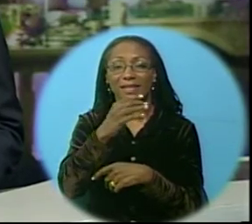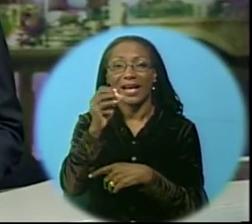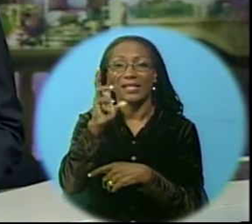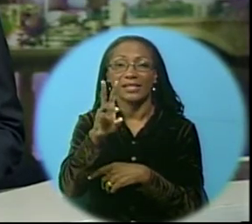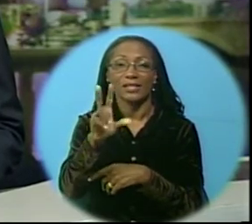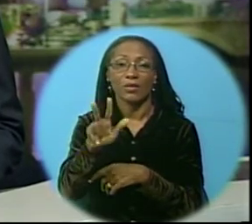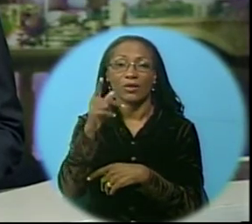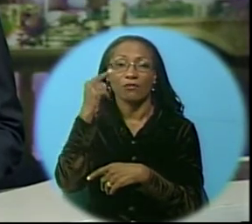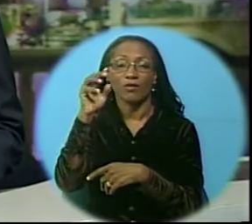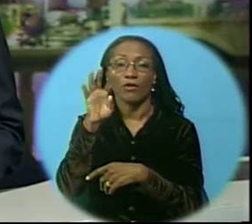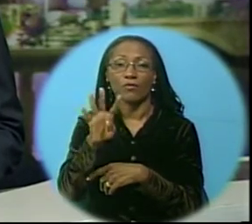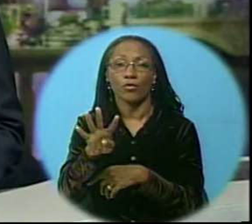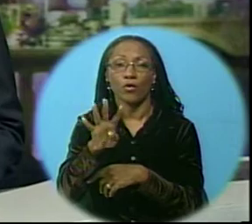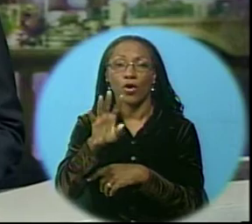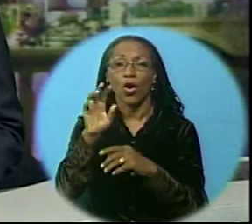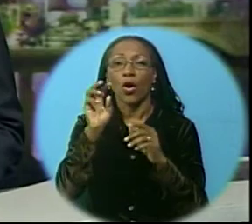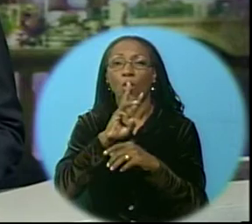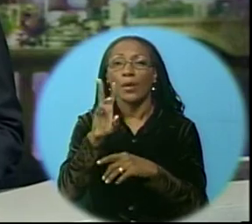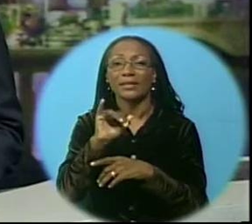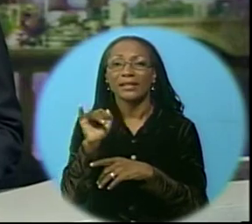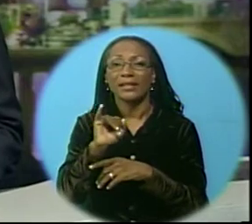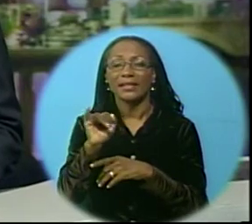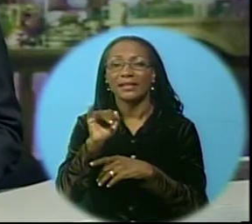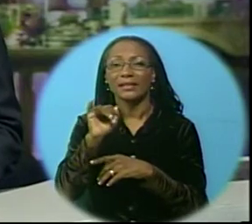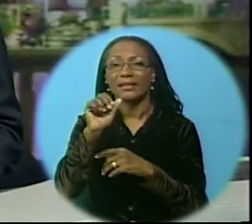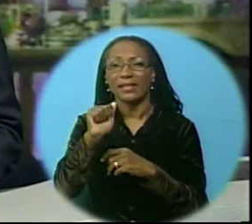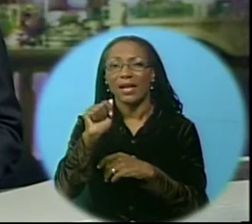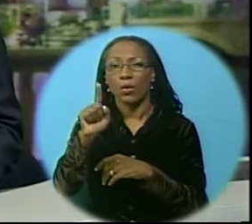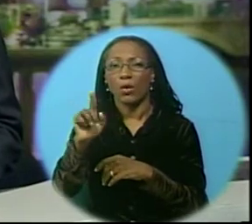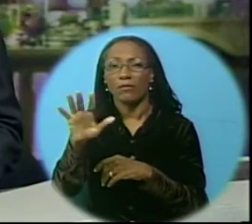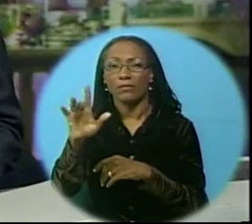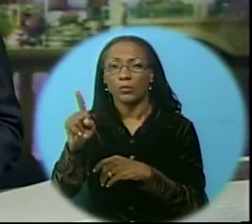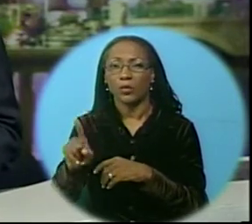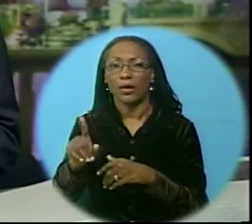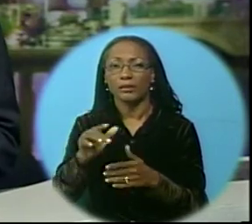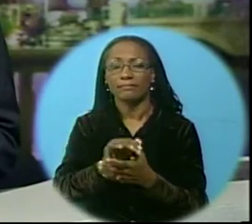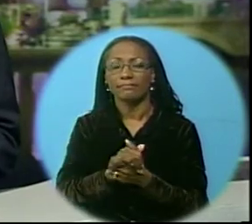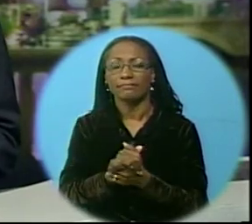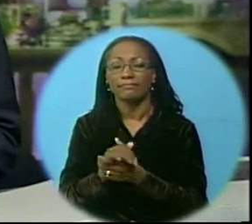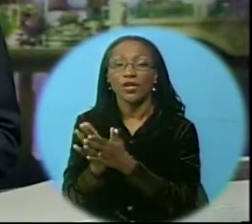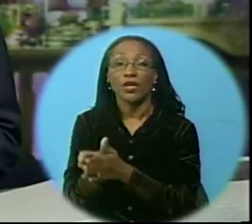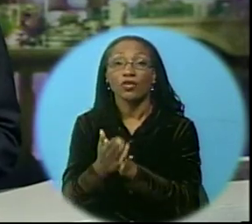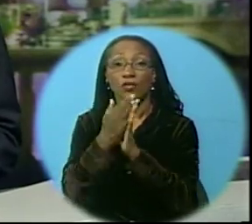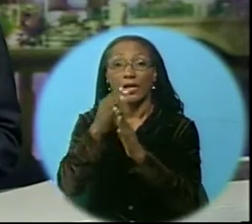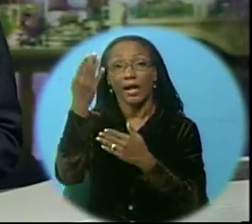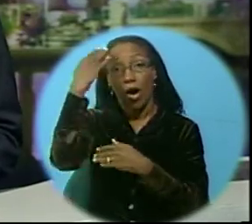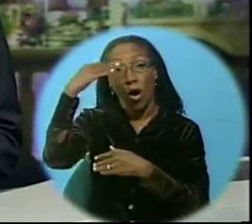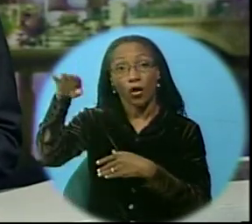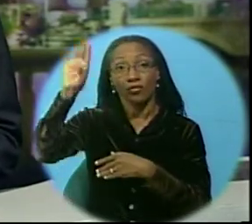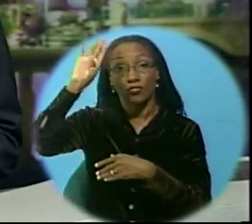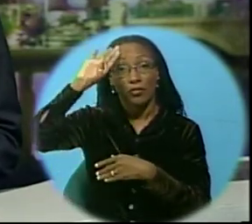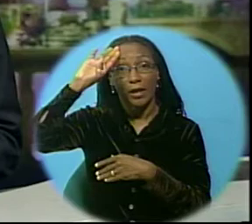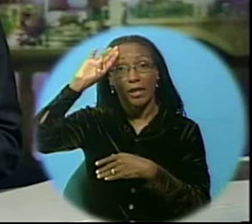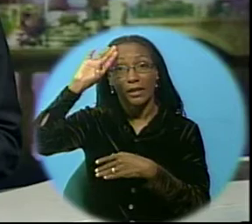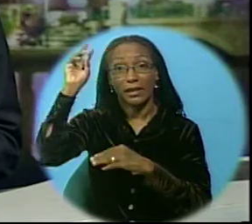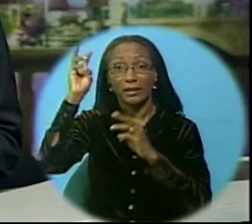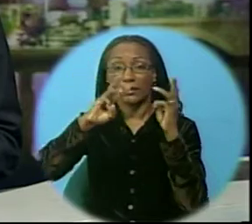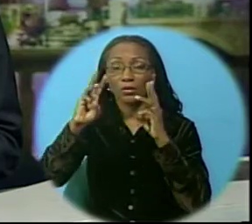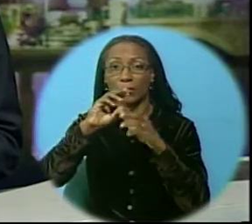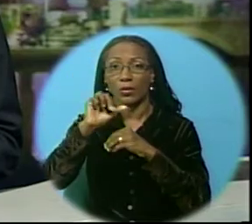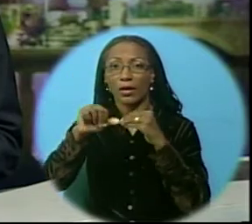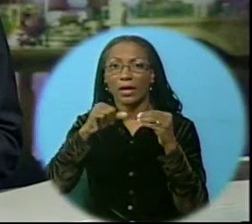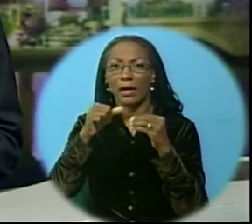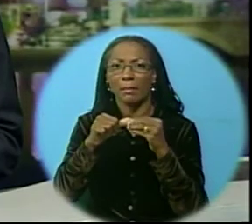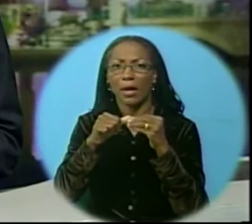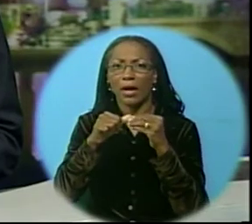for 4, West Indies A 151. Cricket Australia is worried about their upcoming tour of the